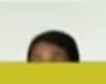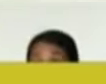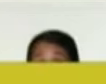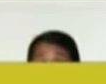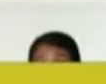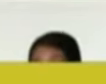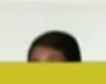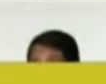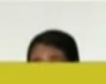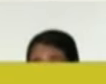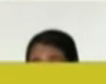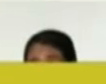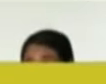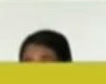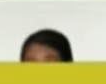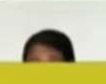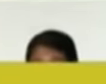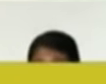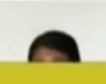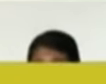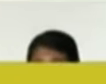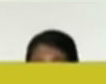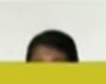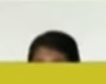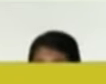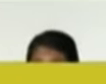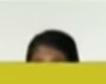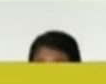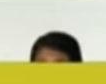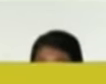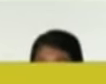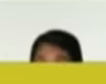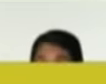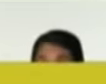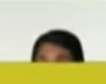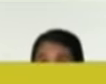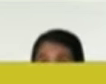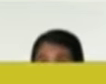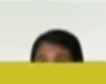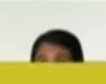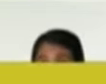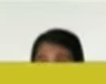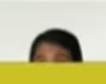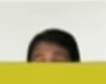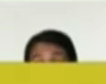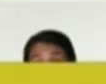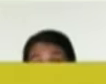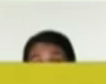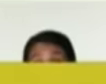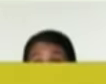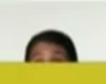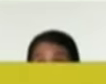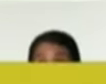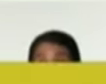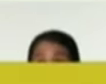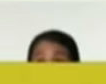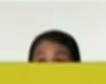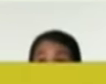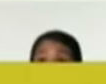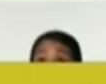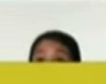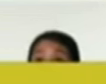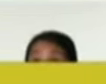Therefore, it's an event where we were going to participate at the highest level of our country. Due to this